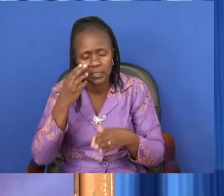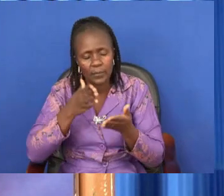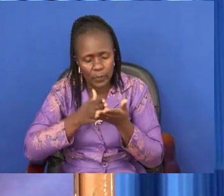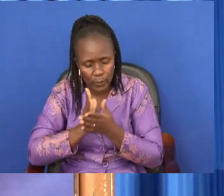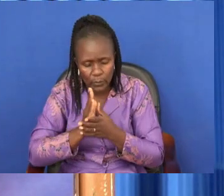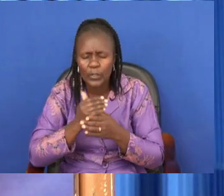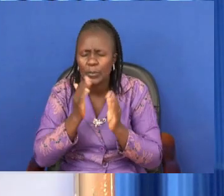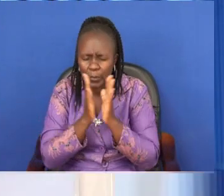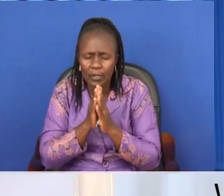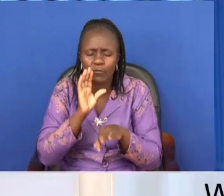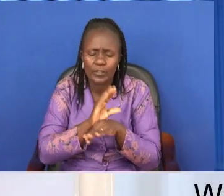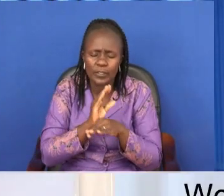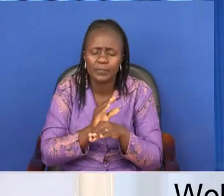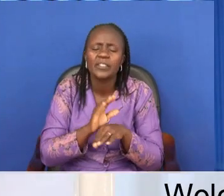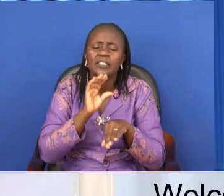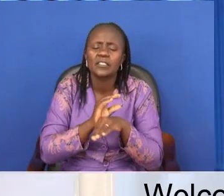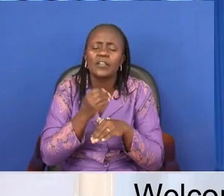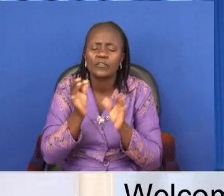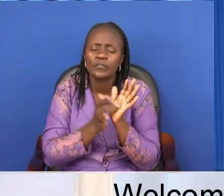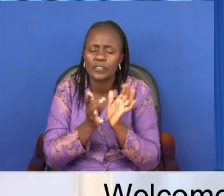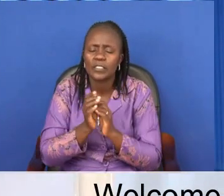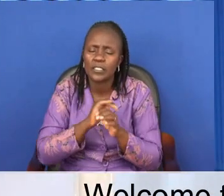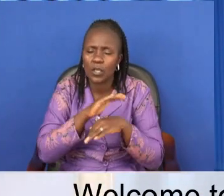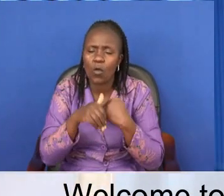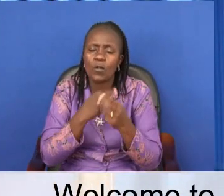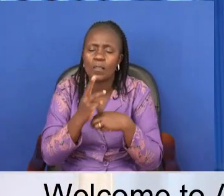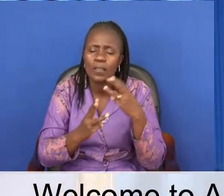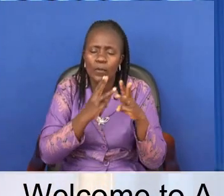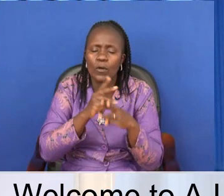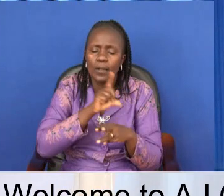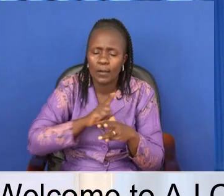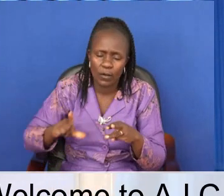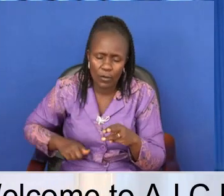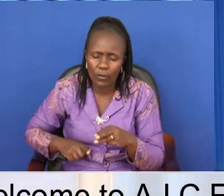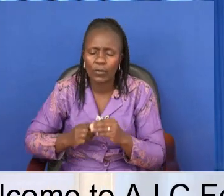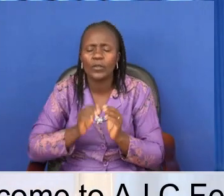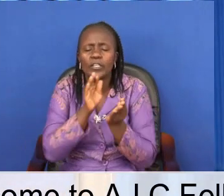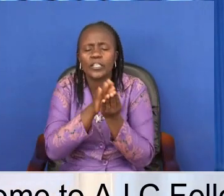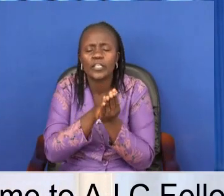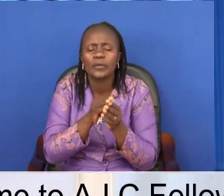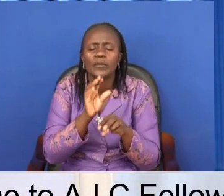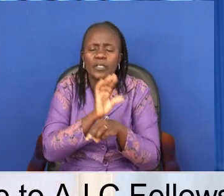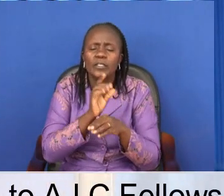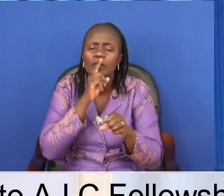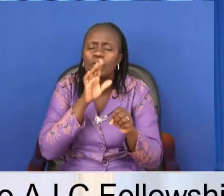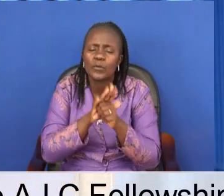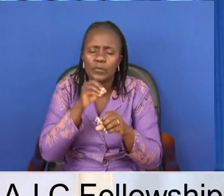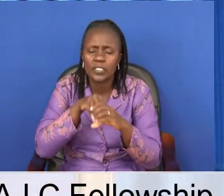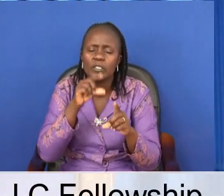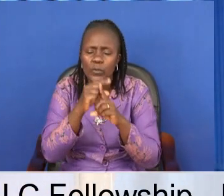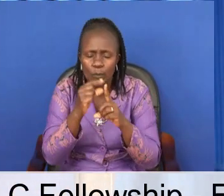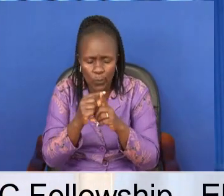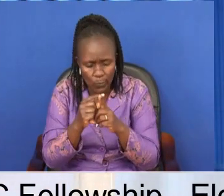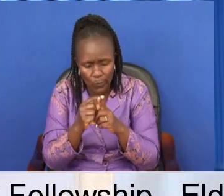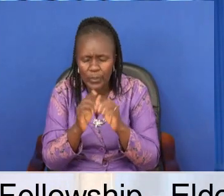Pray for our church and the church of Jesus around the world. The Lord, you will preserve your church as you're promised in your word.